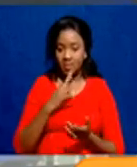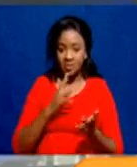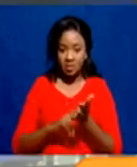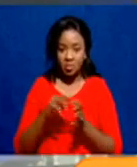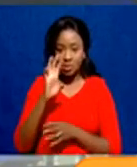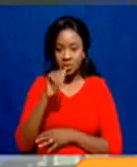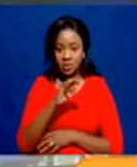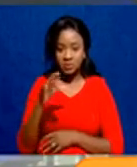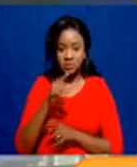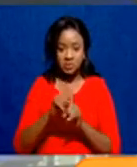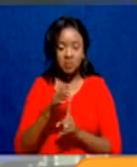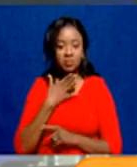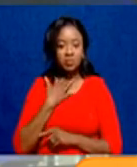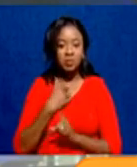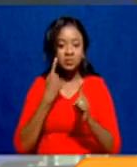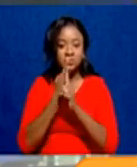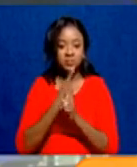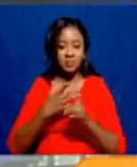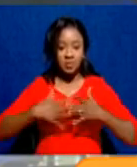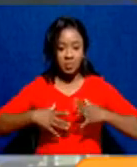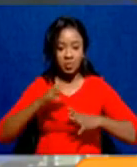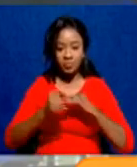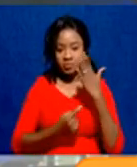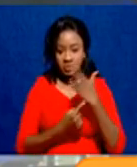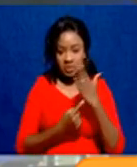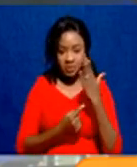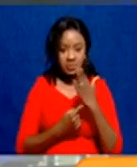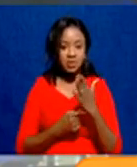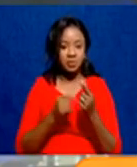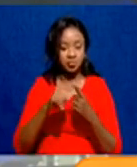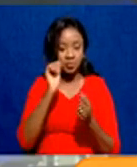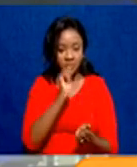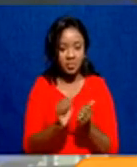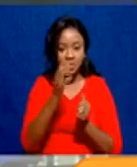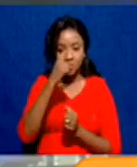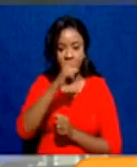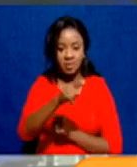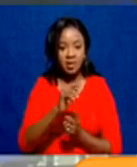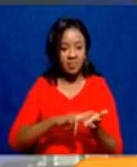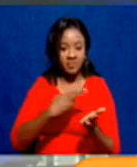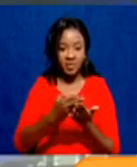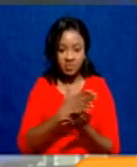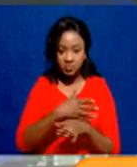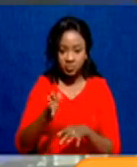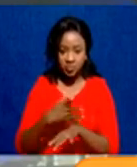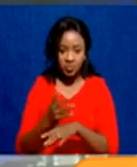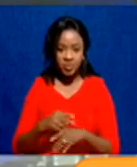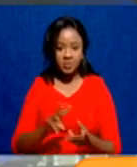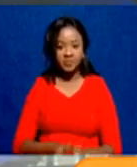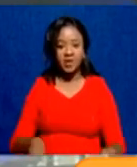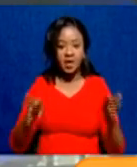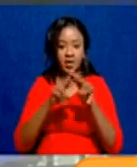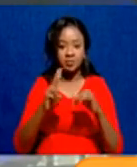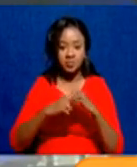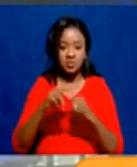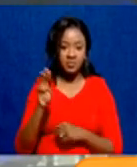also wants several officials from Taita Taveta County charged with misappropriation of public funds after